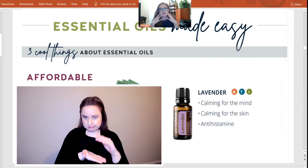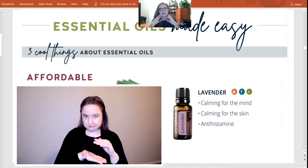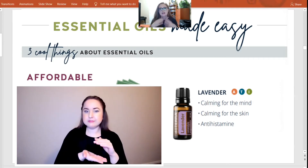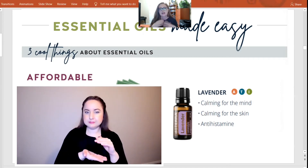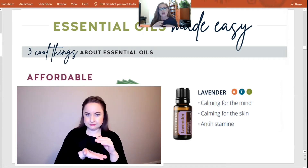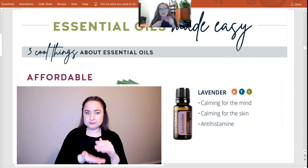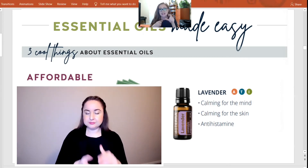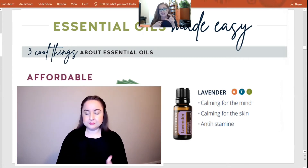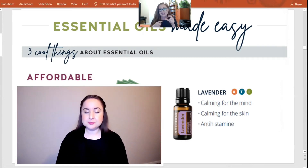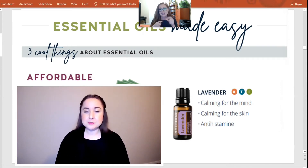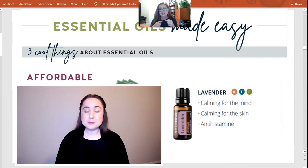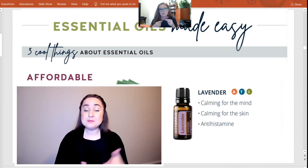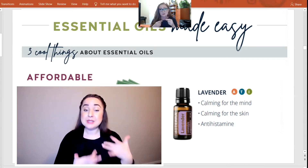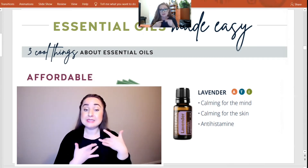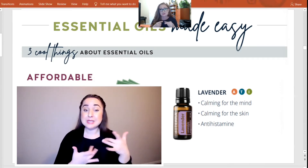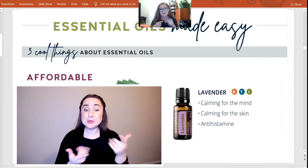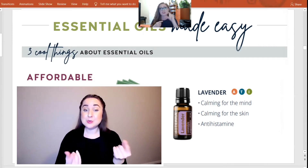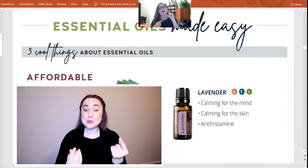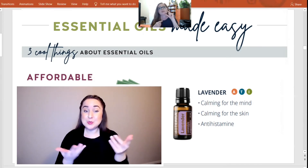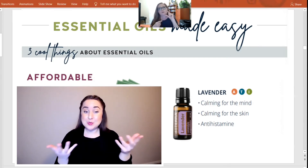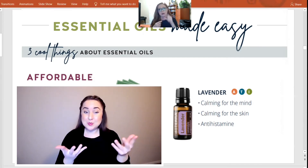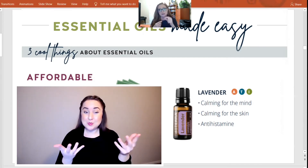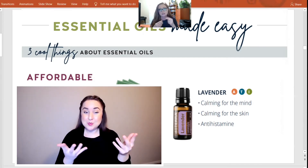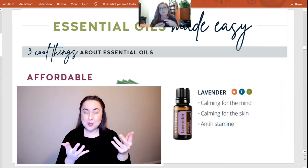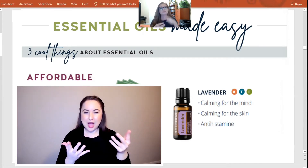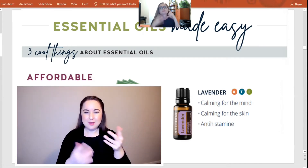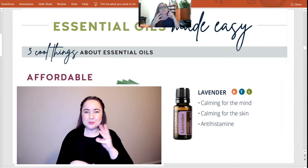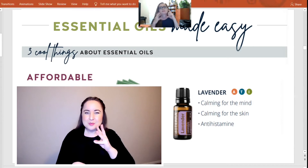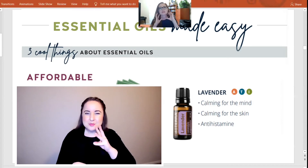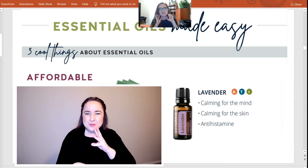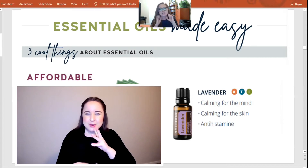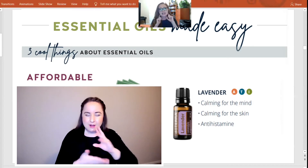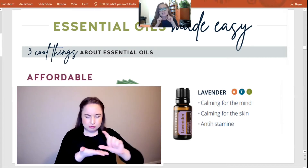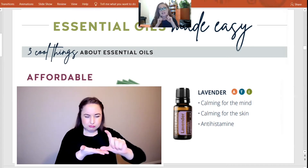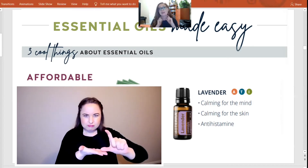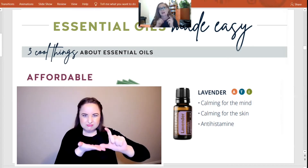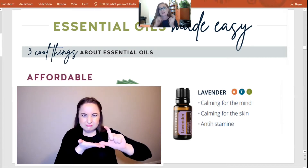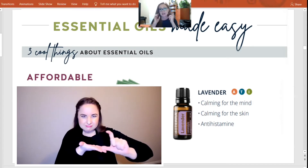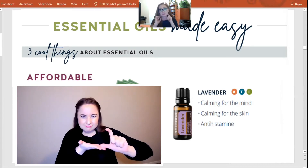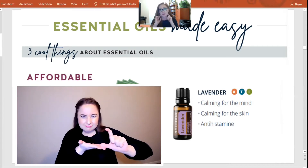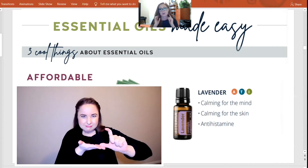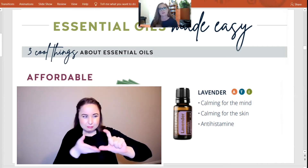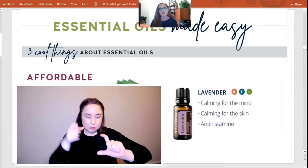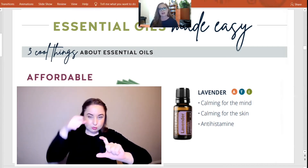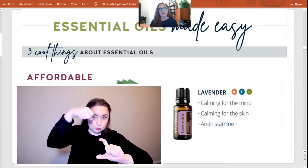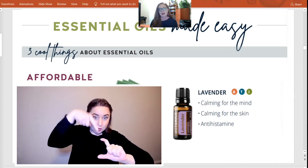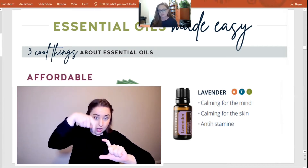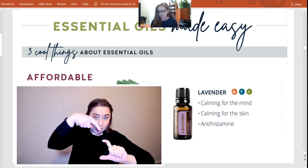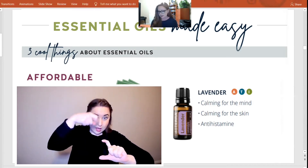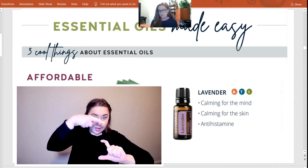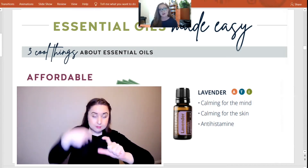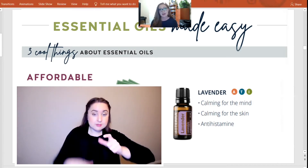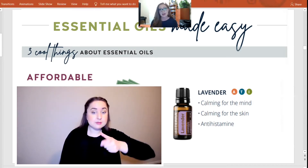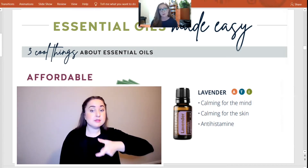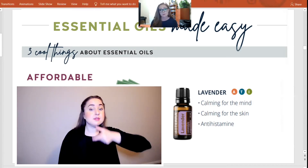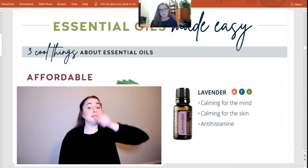that. I like to take it with a little shot of water to get it to the back of my throat. I find that very helpful.